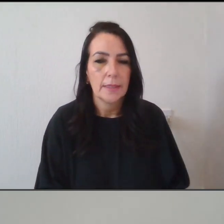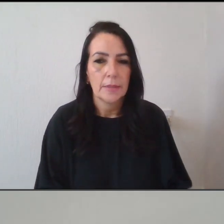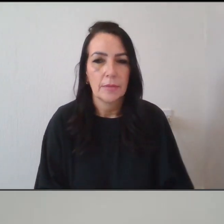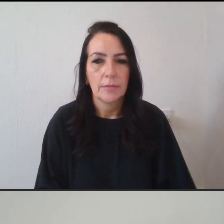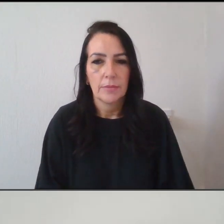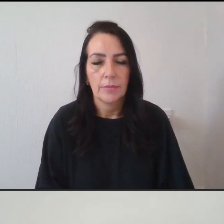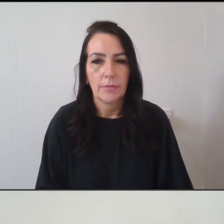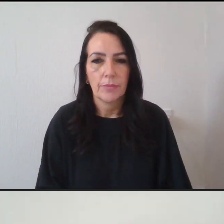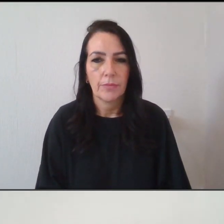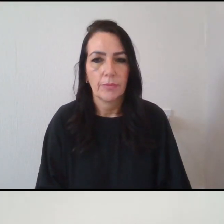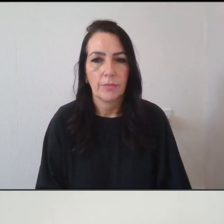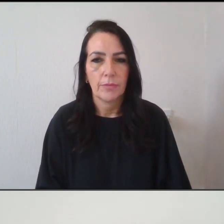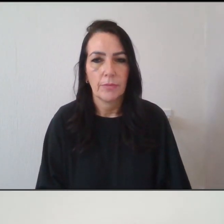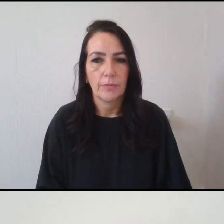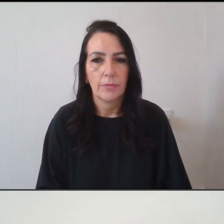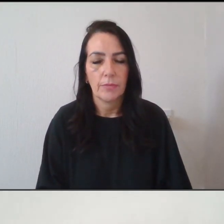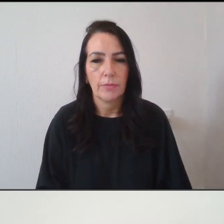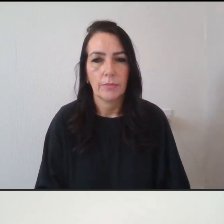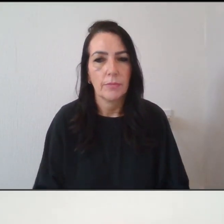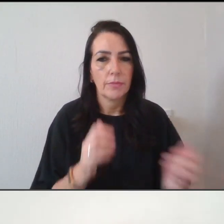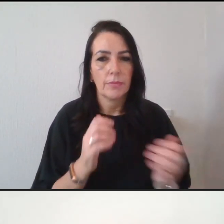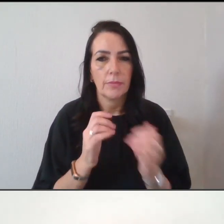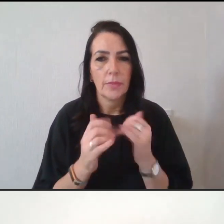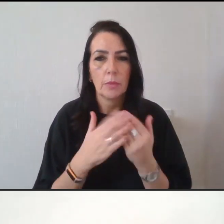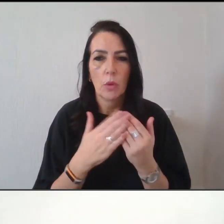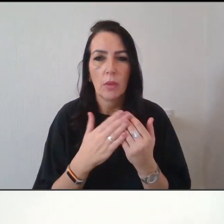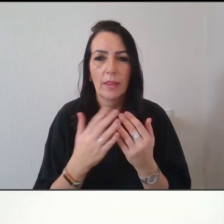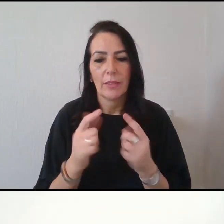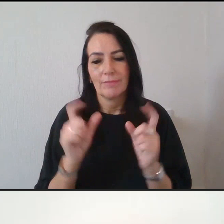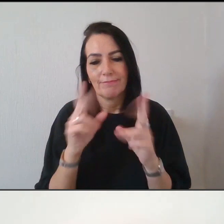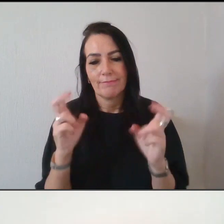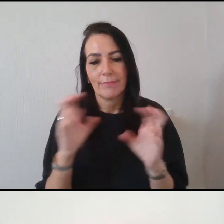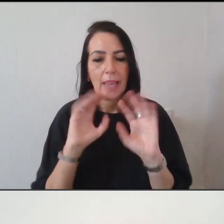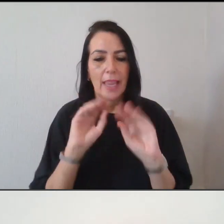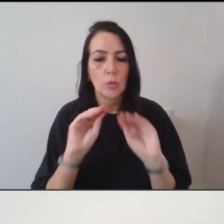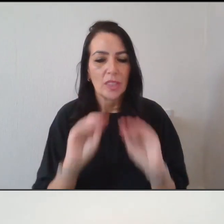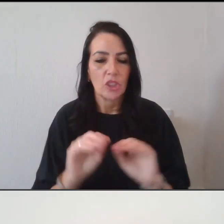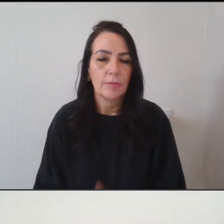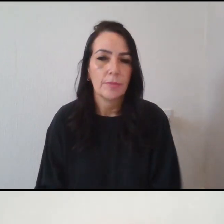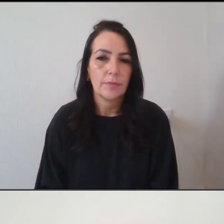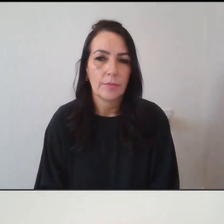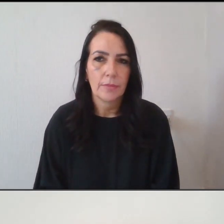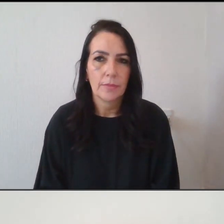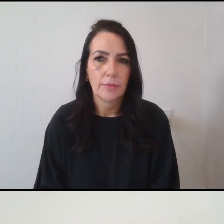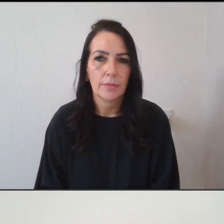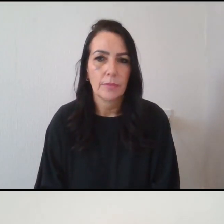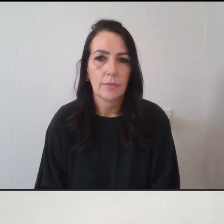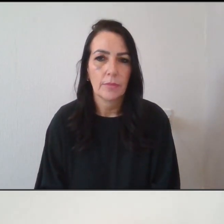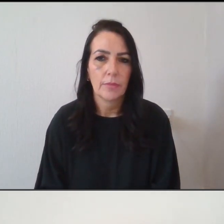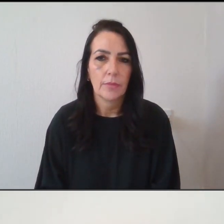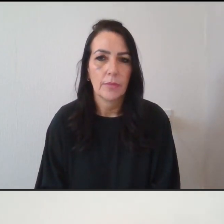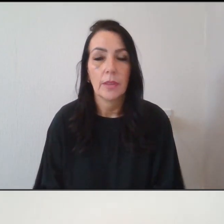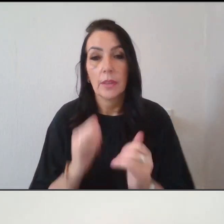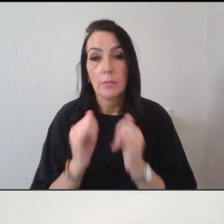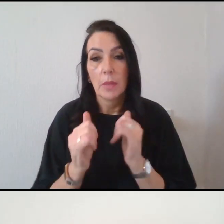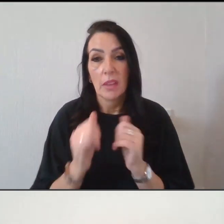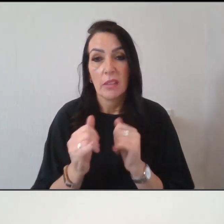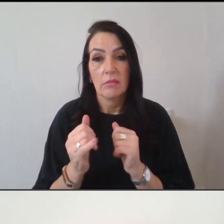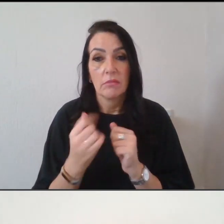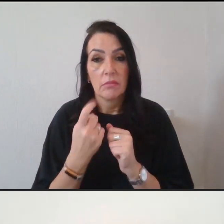think sustainably. So it's probably more of an education piece in that sense. It might also be that maybe you're able